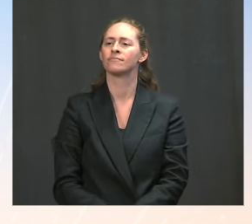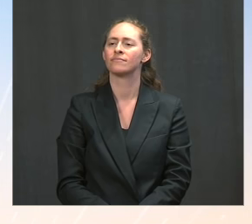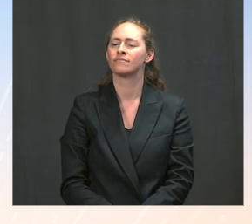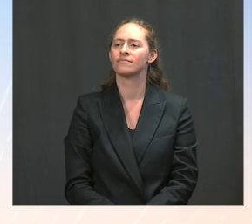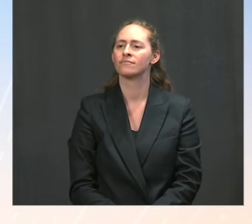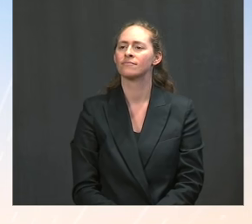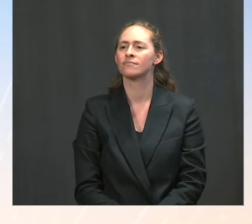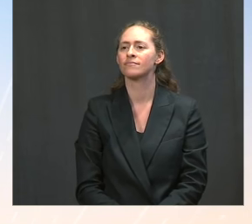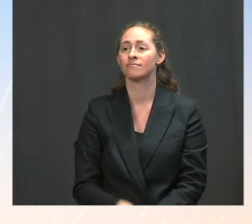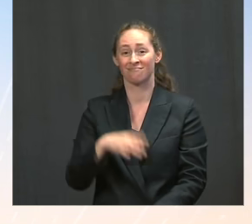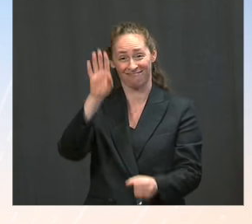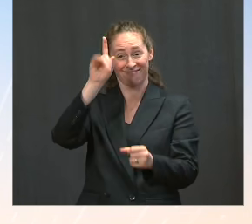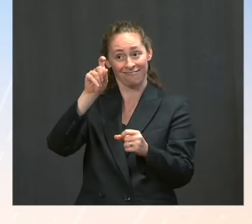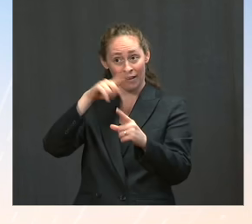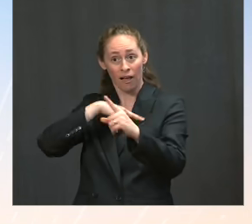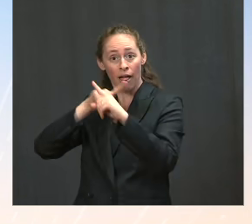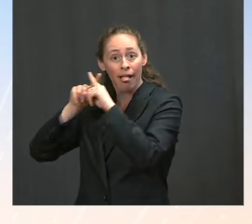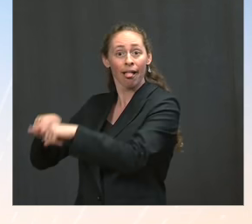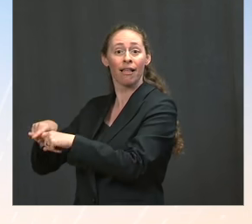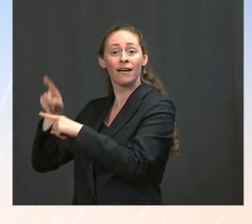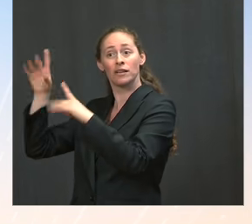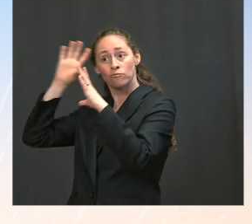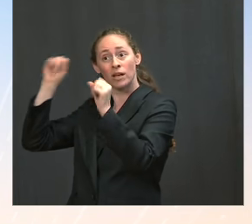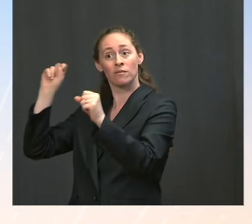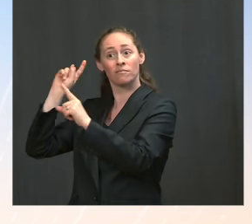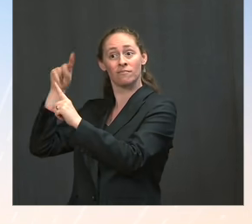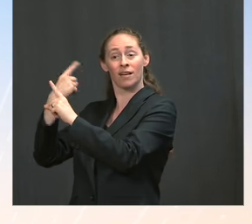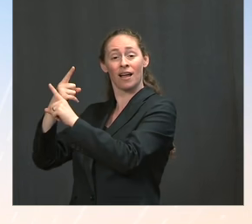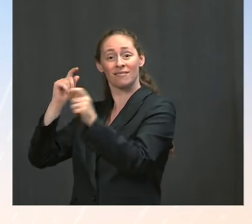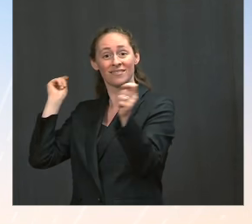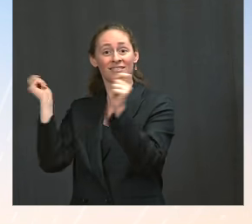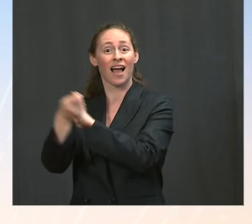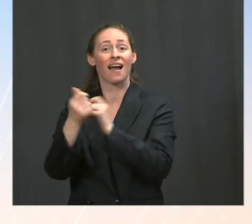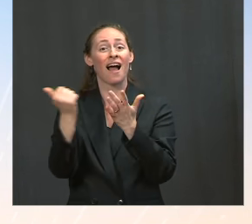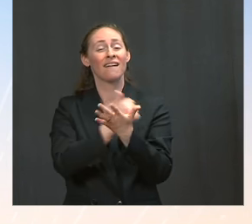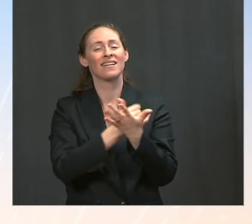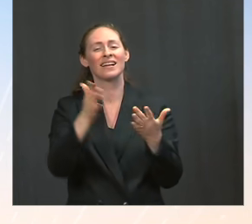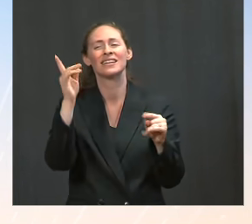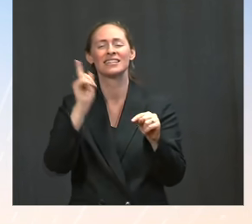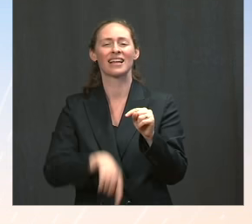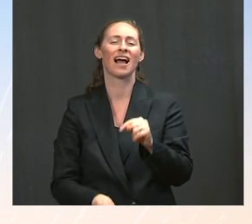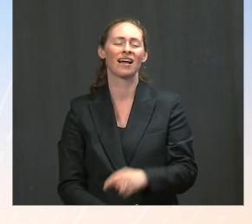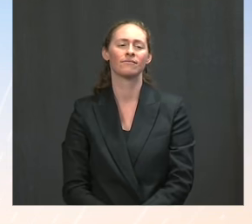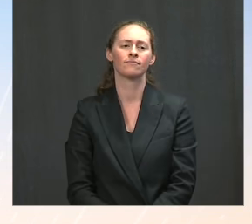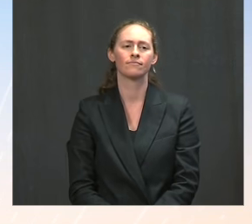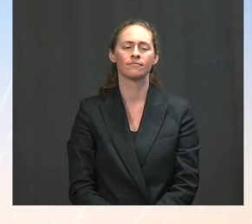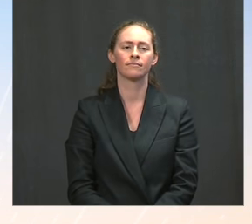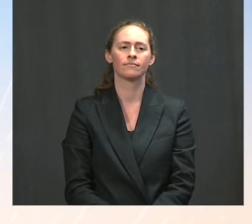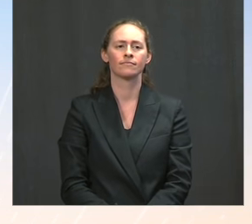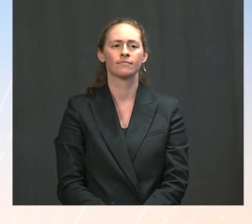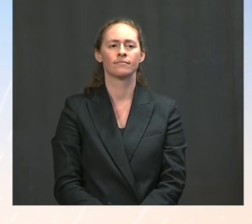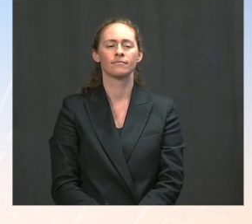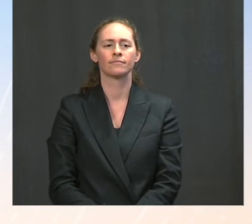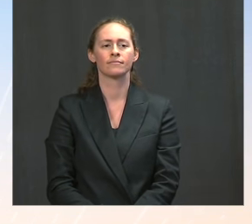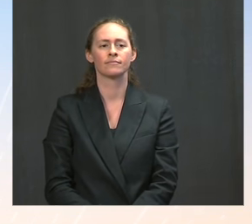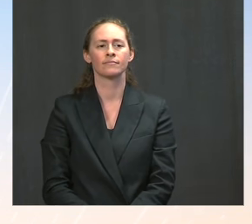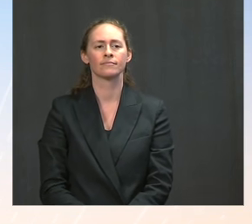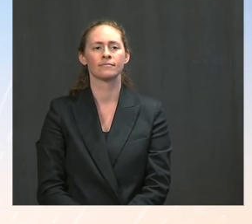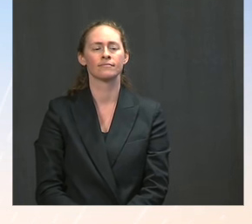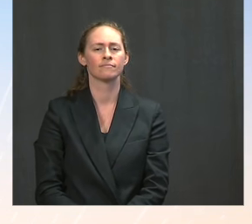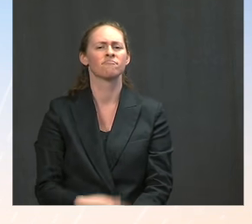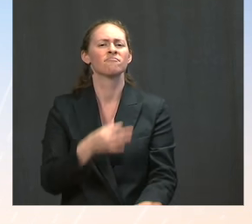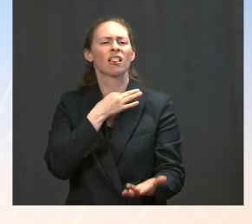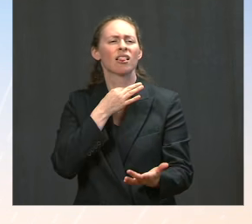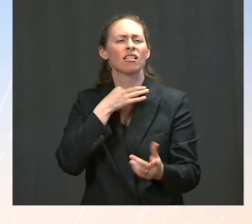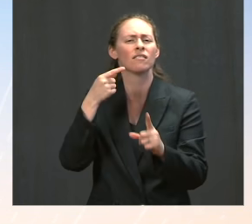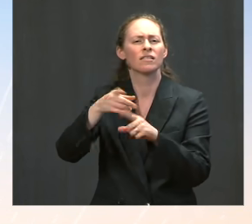official role in making changes to procedures in the Senate. Go ahead, Ann. On the Delta variant, we heard the president